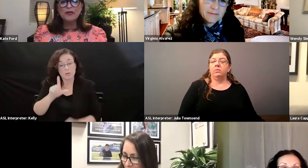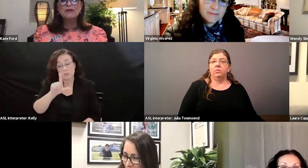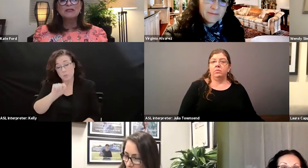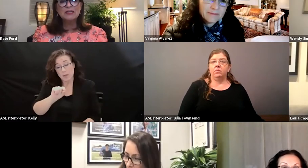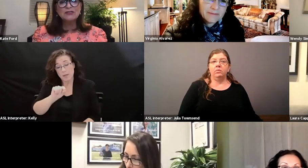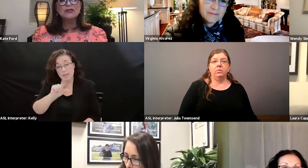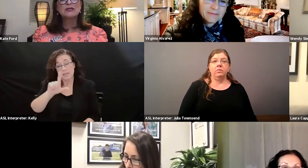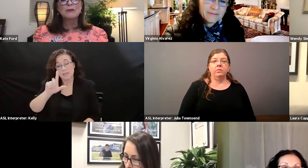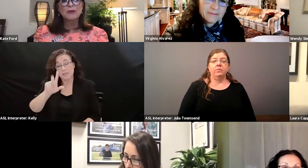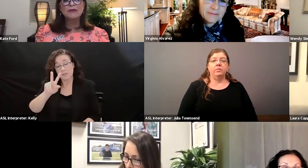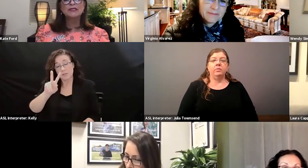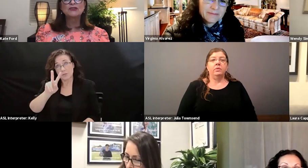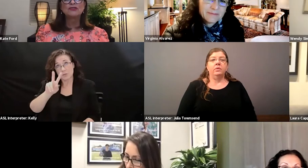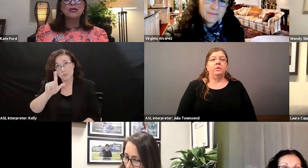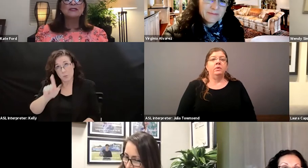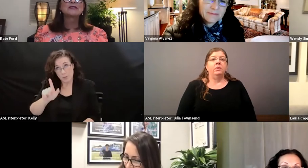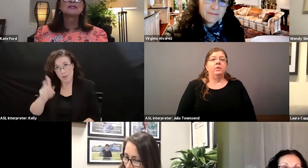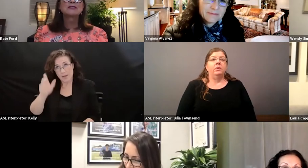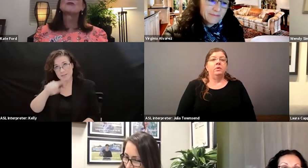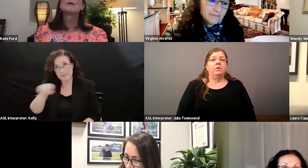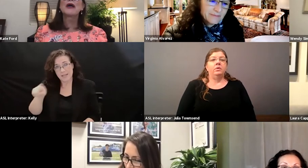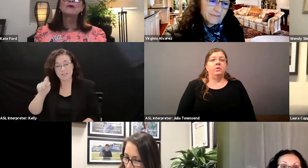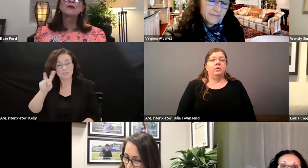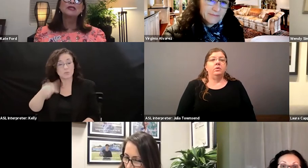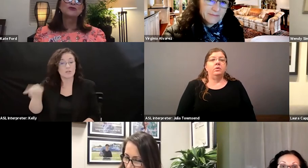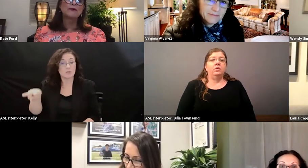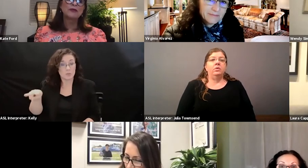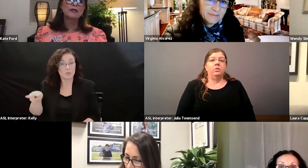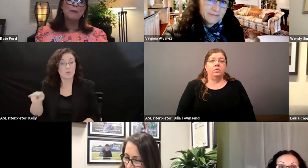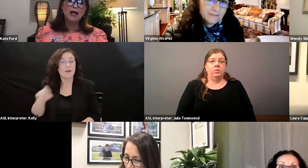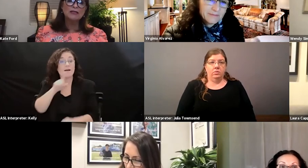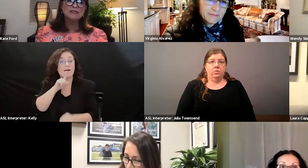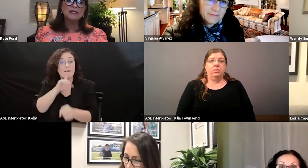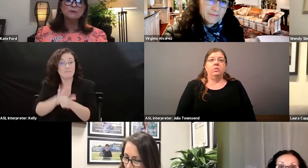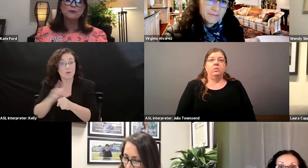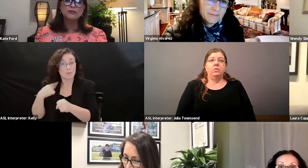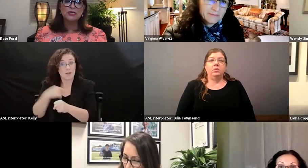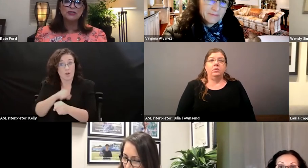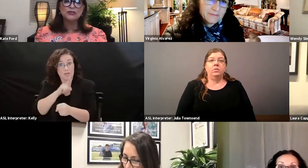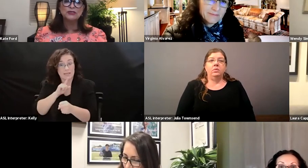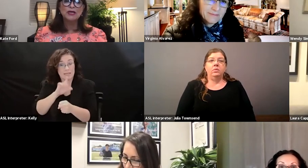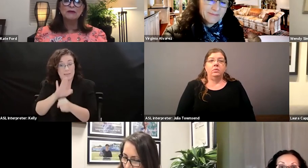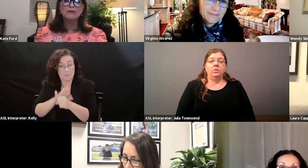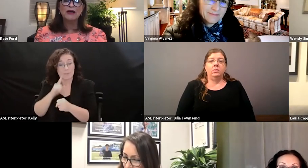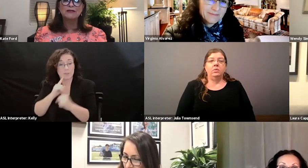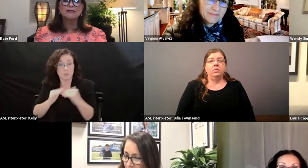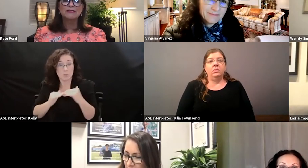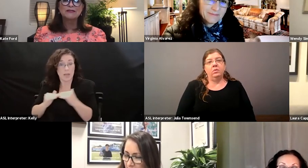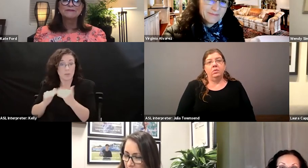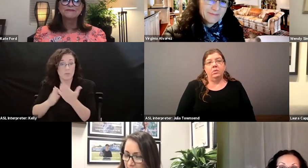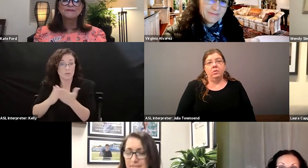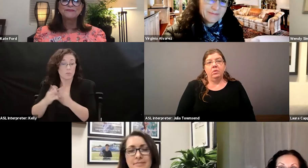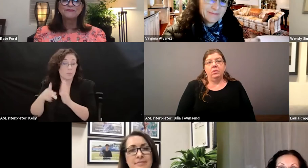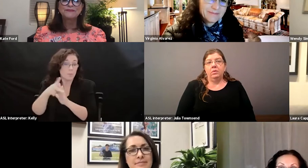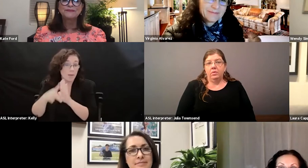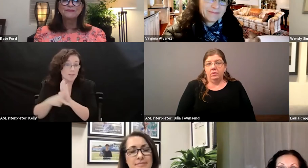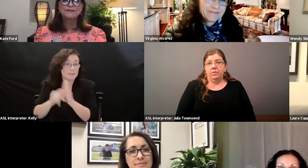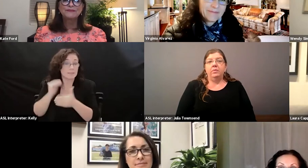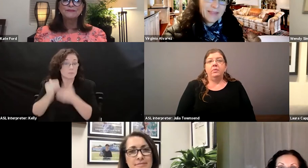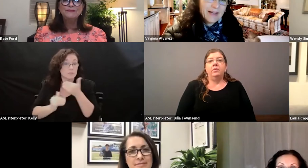affirming the district's commitment to justice through equity driven policies procedures and practices